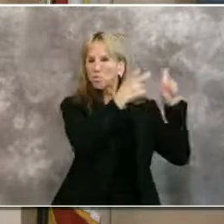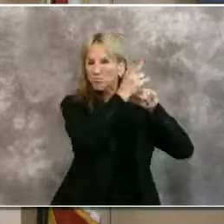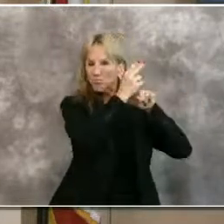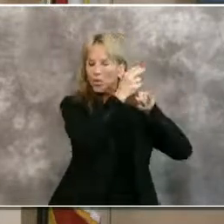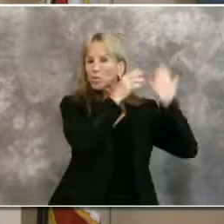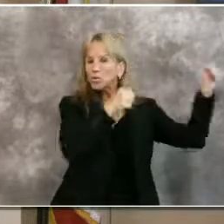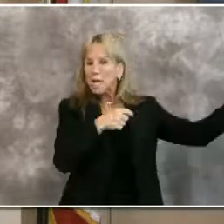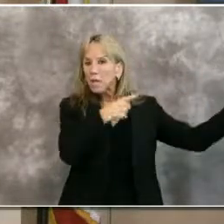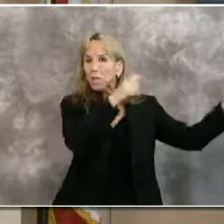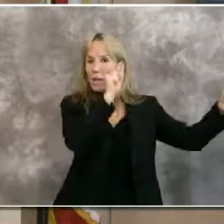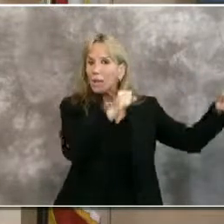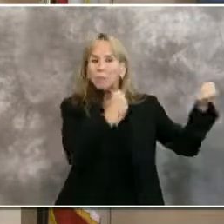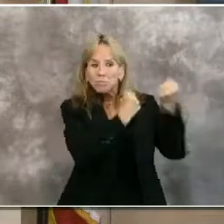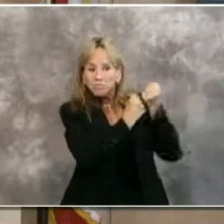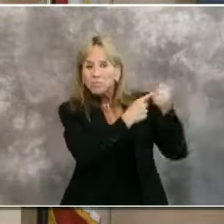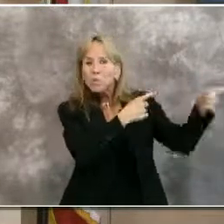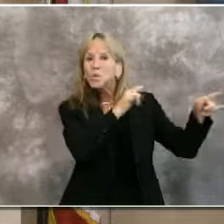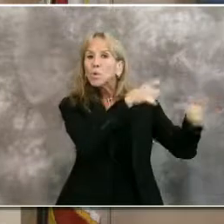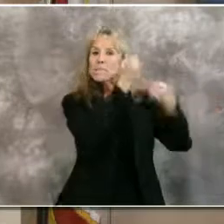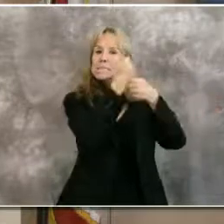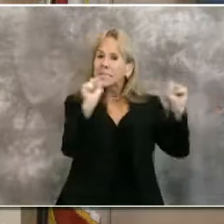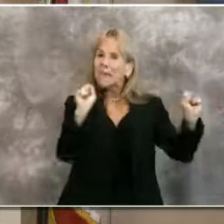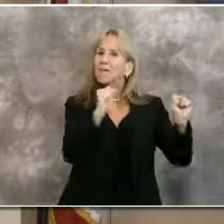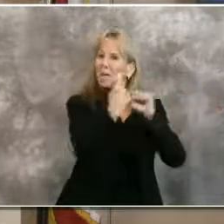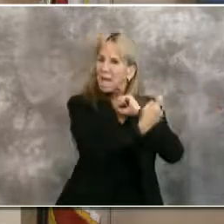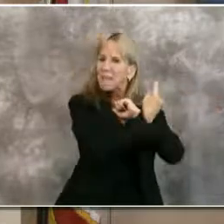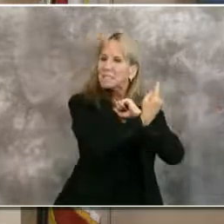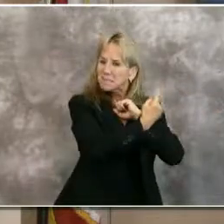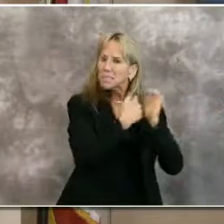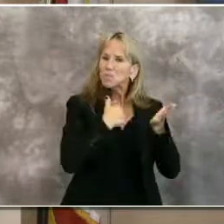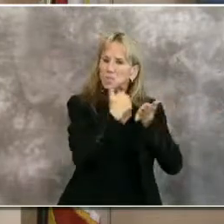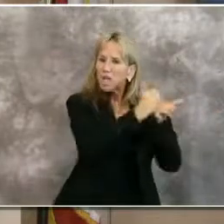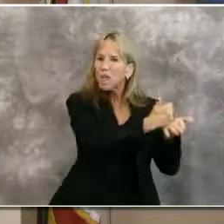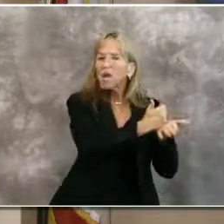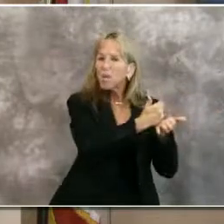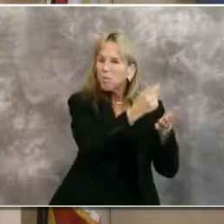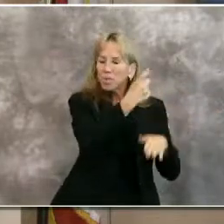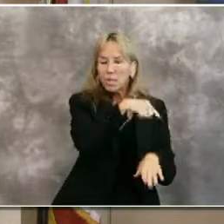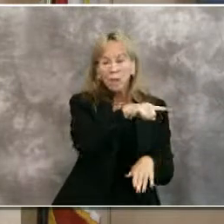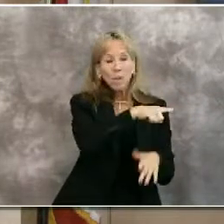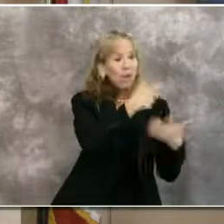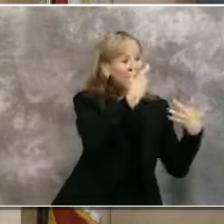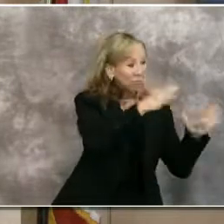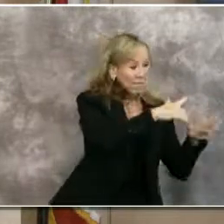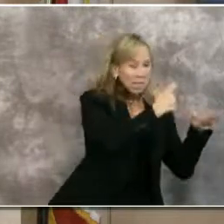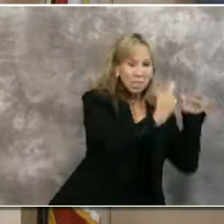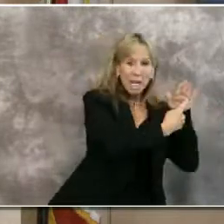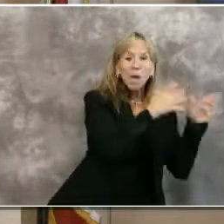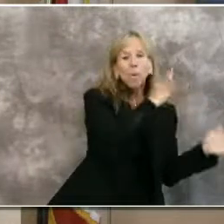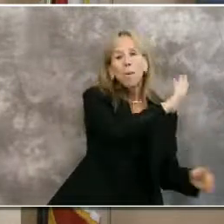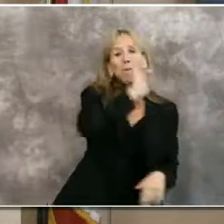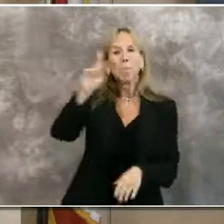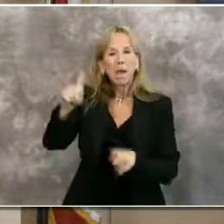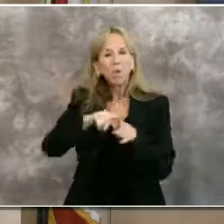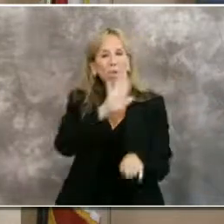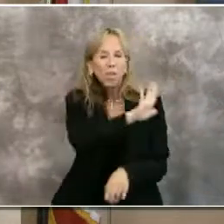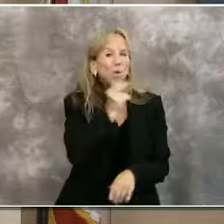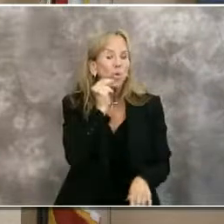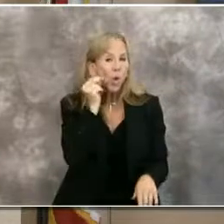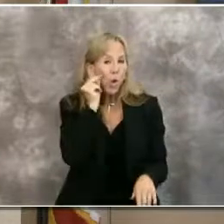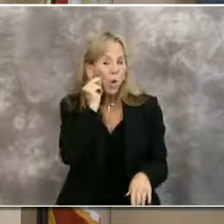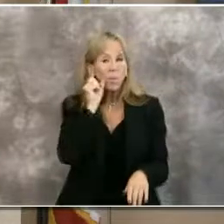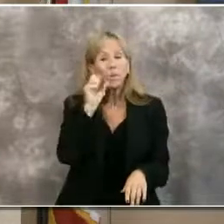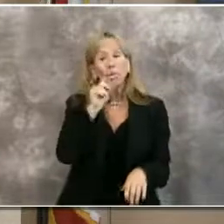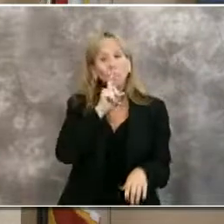the support so they can safely isolate and return back to then their place of residence. So that